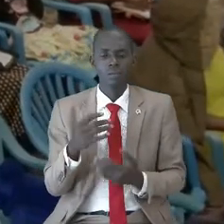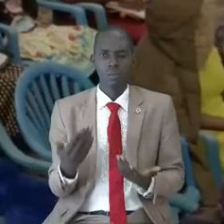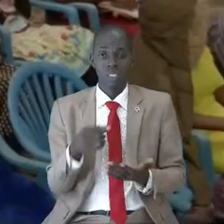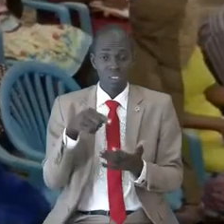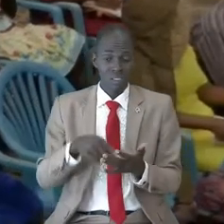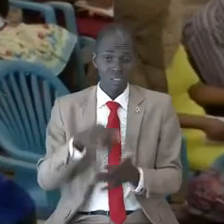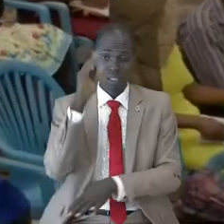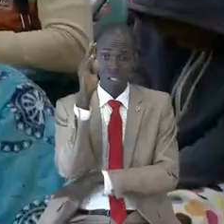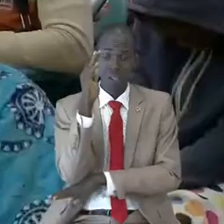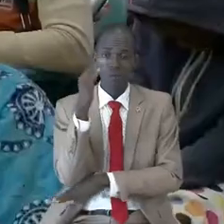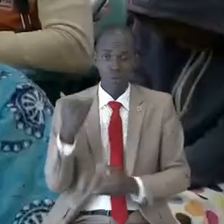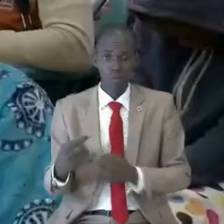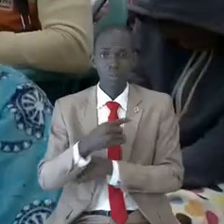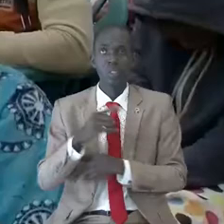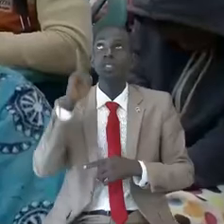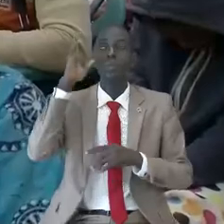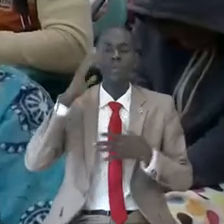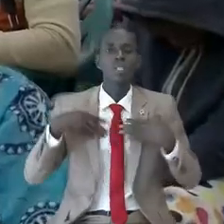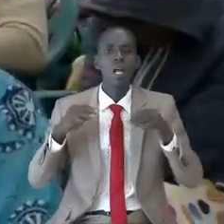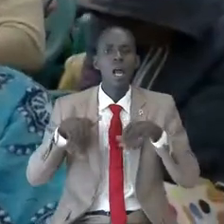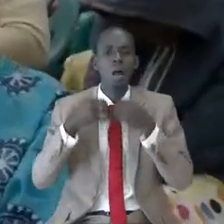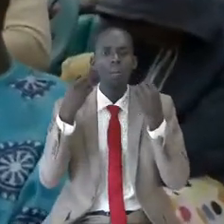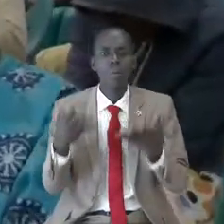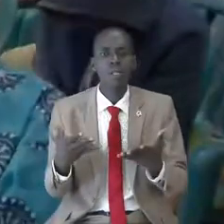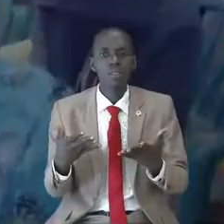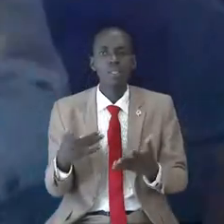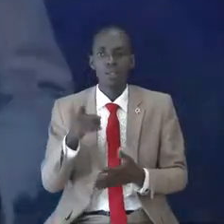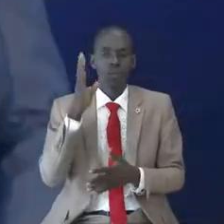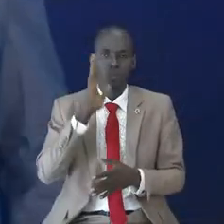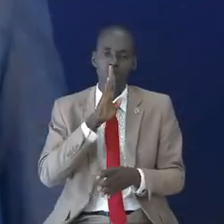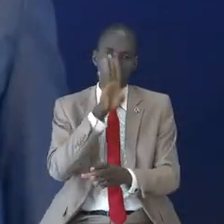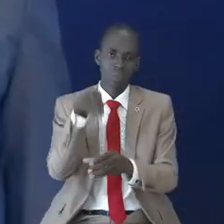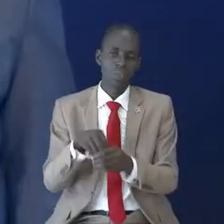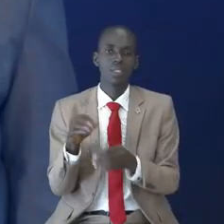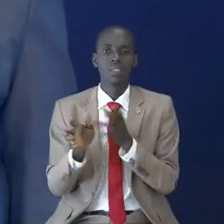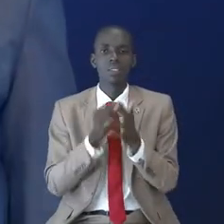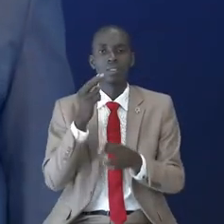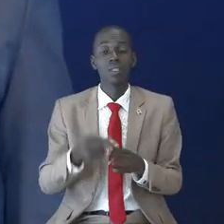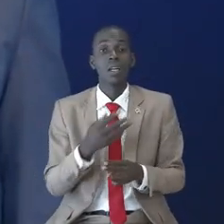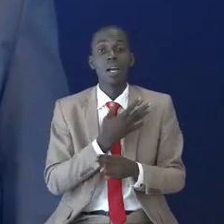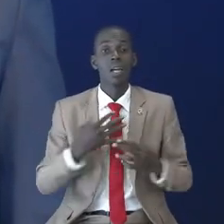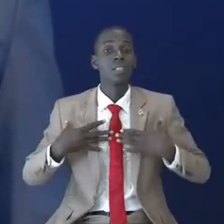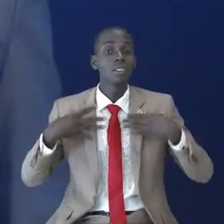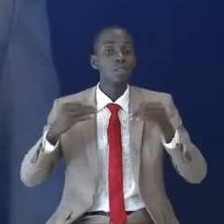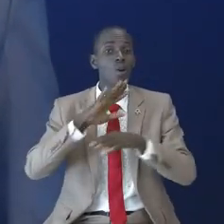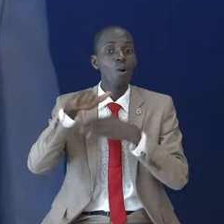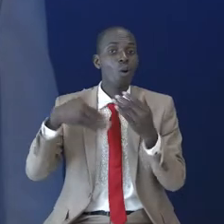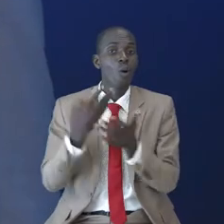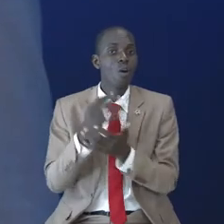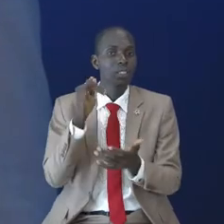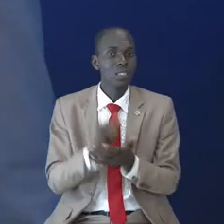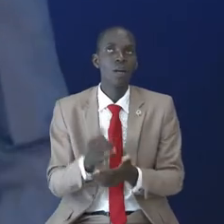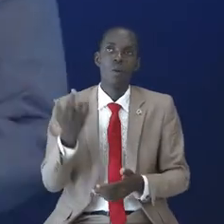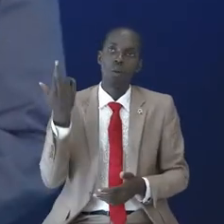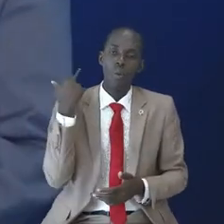today, how many? And you are included. And healed all that were